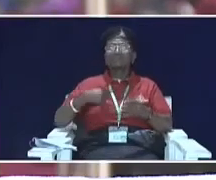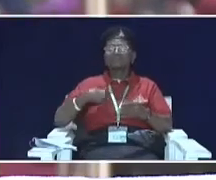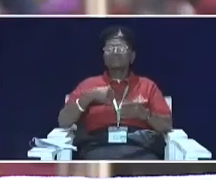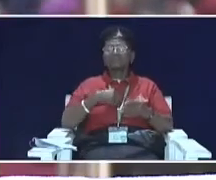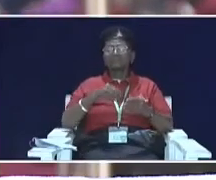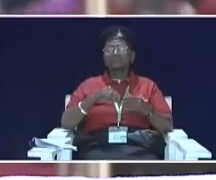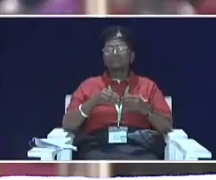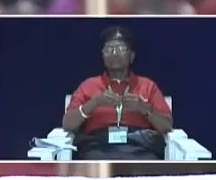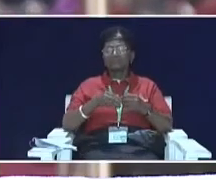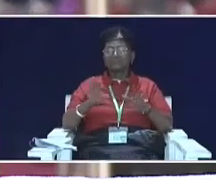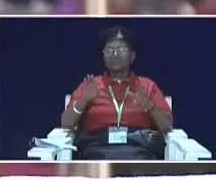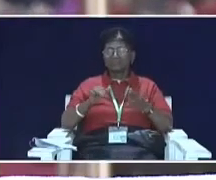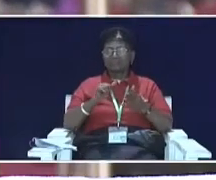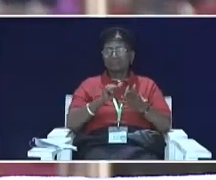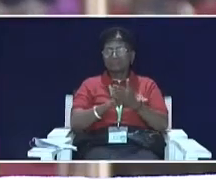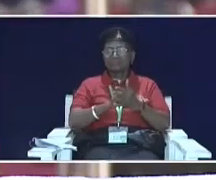to